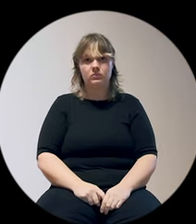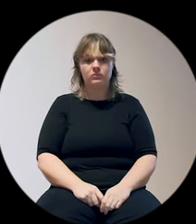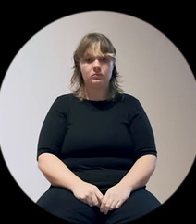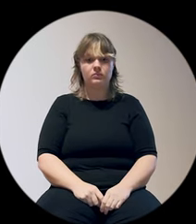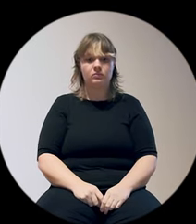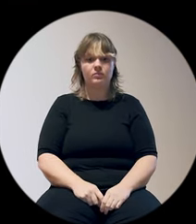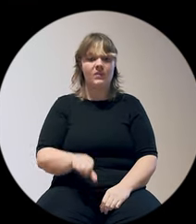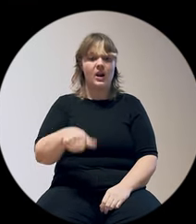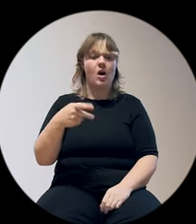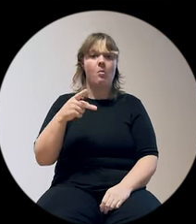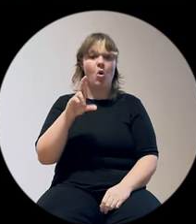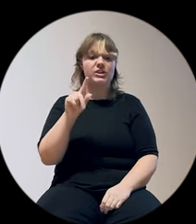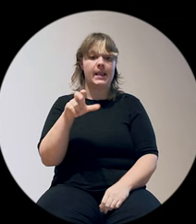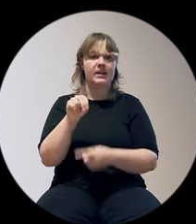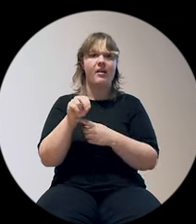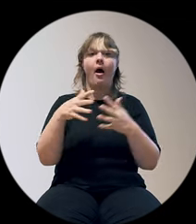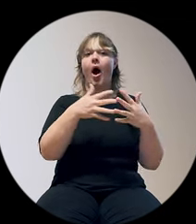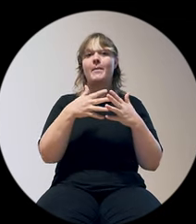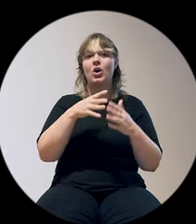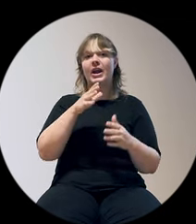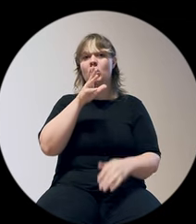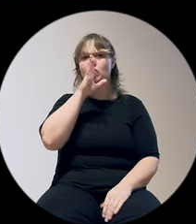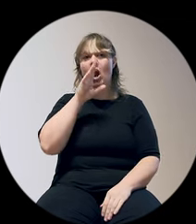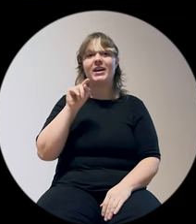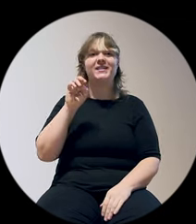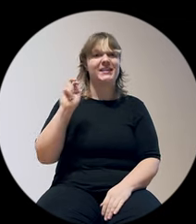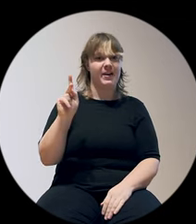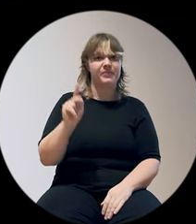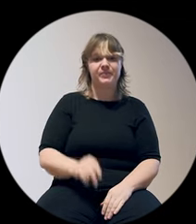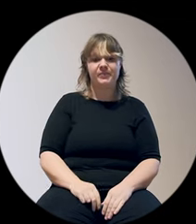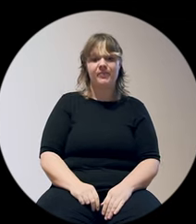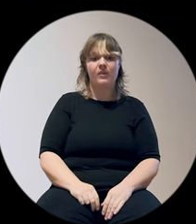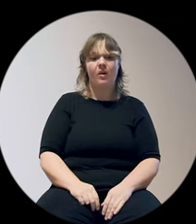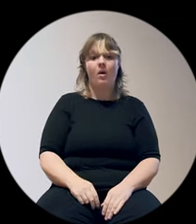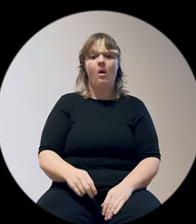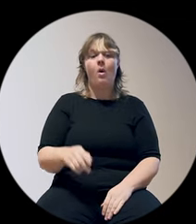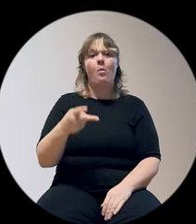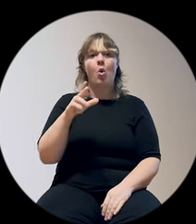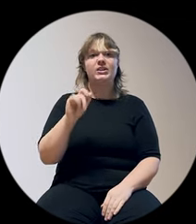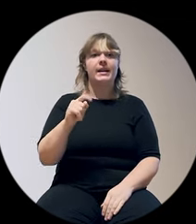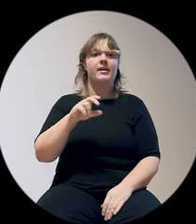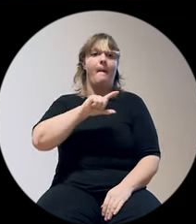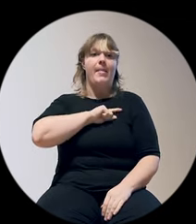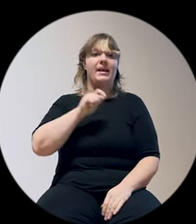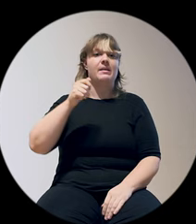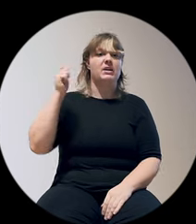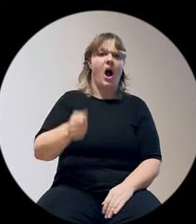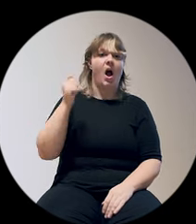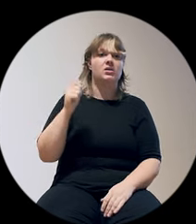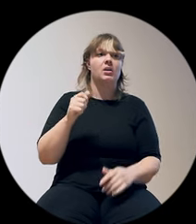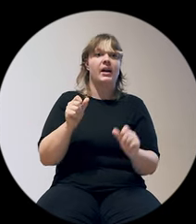This is another porcelain piece. American talking sticks. Porcelain police batons capable of inflicting life-threatening